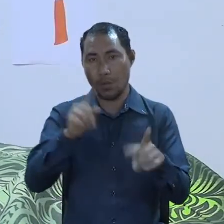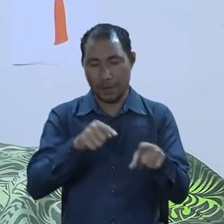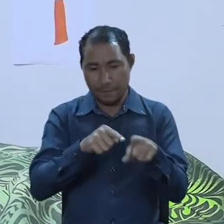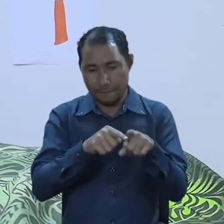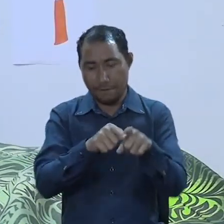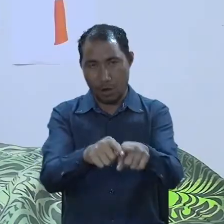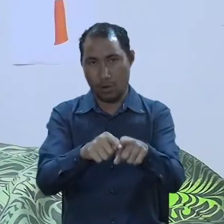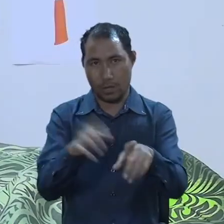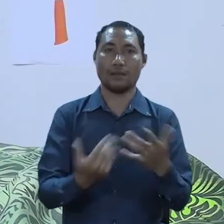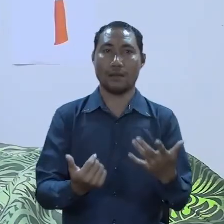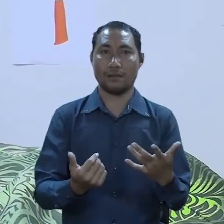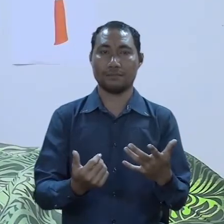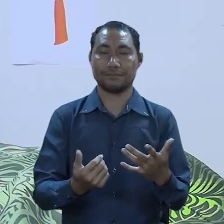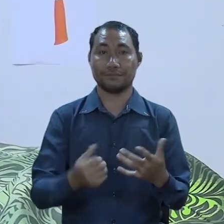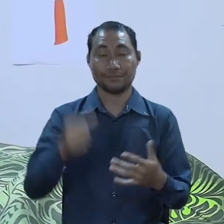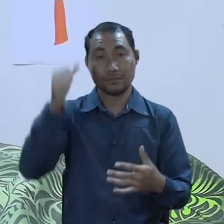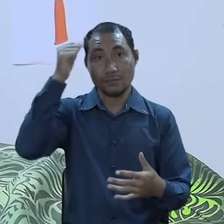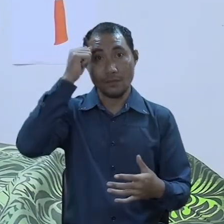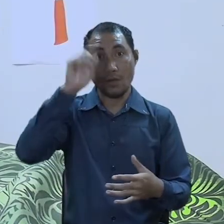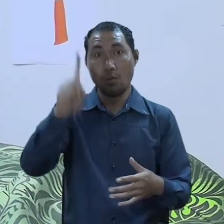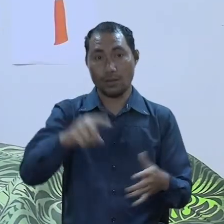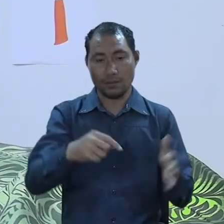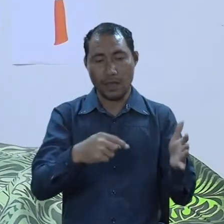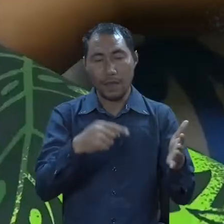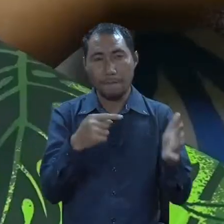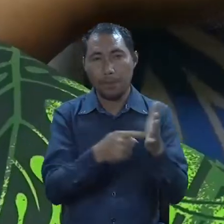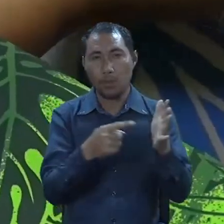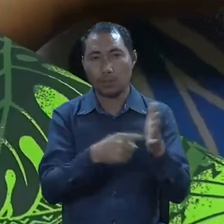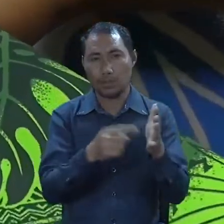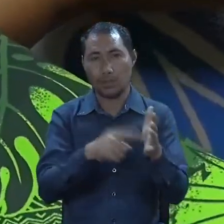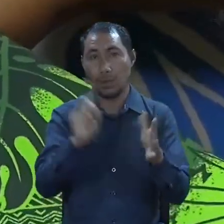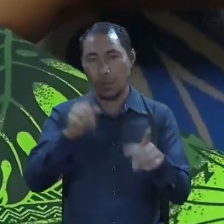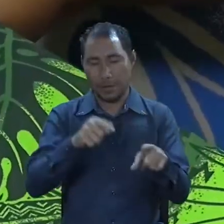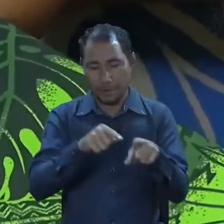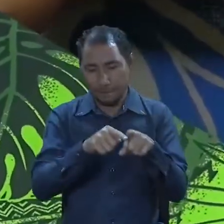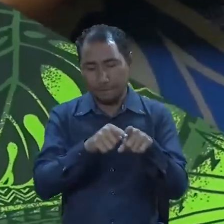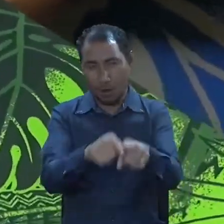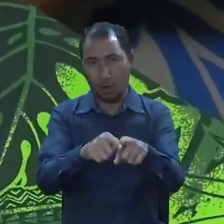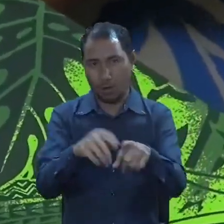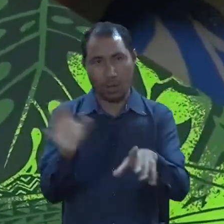important to make sure that you do not get hurt.